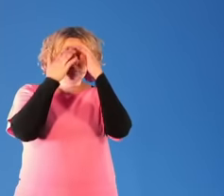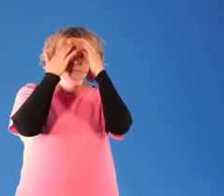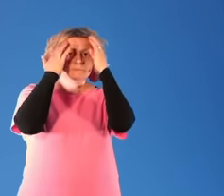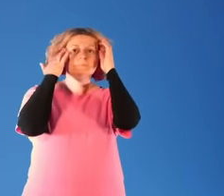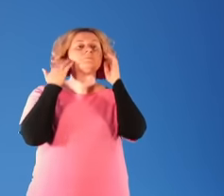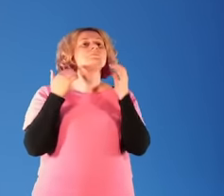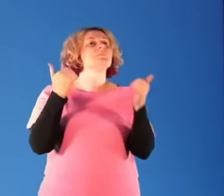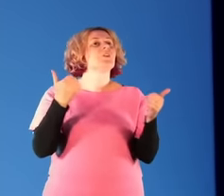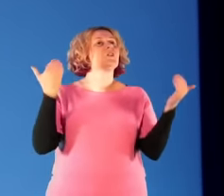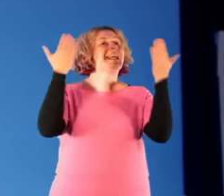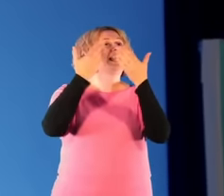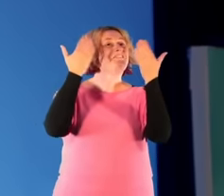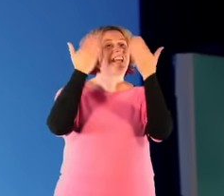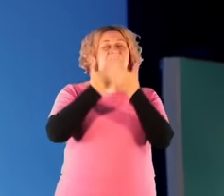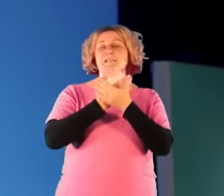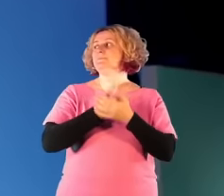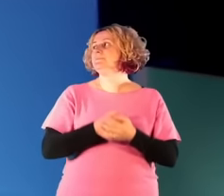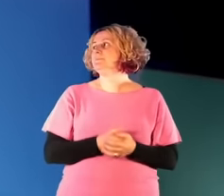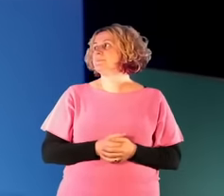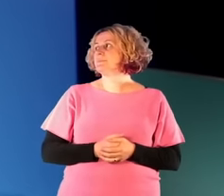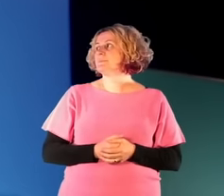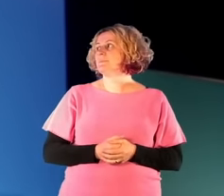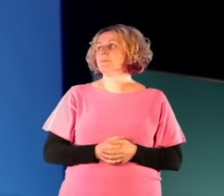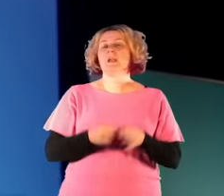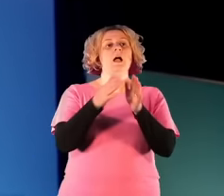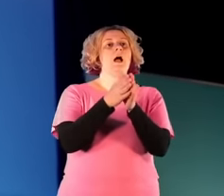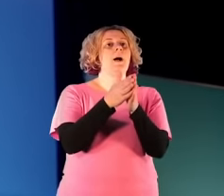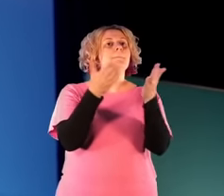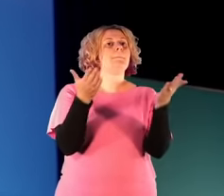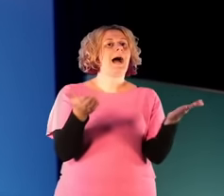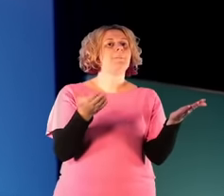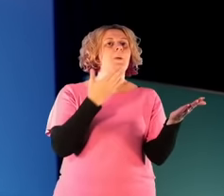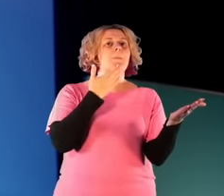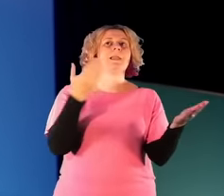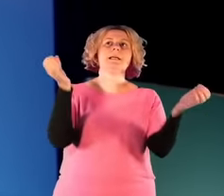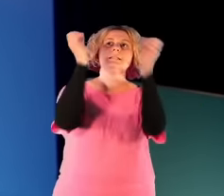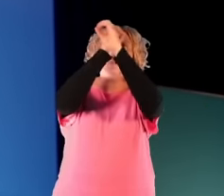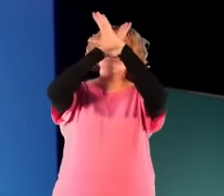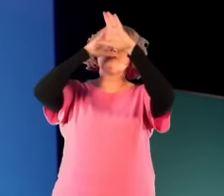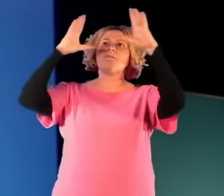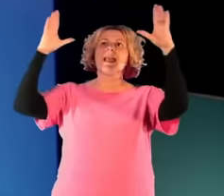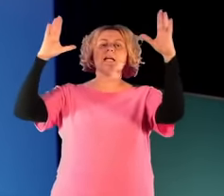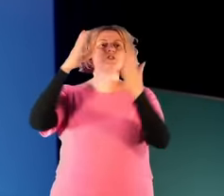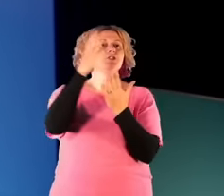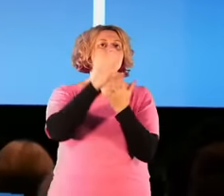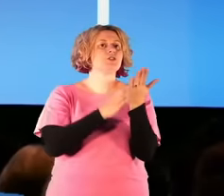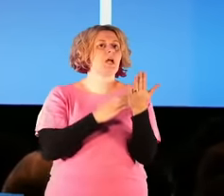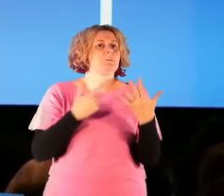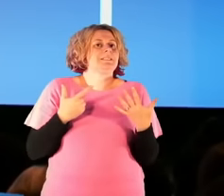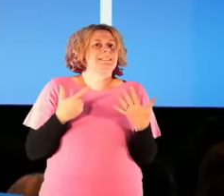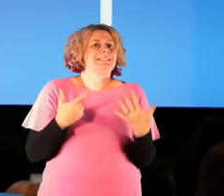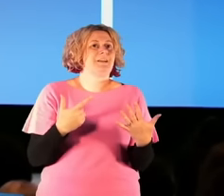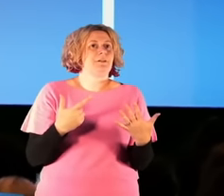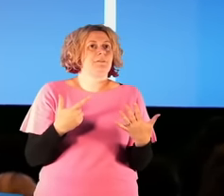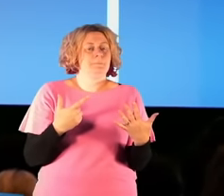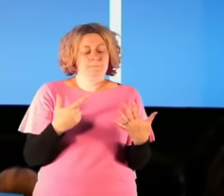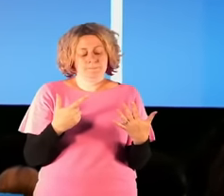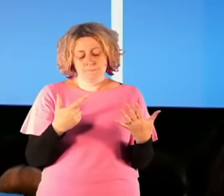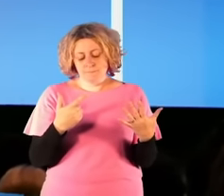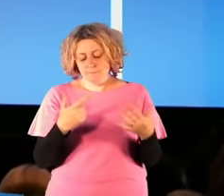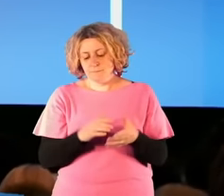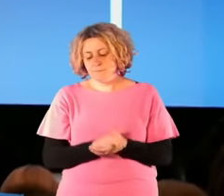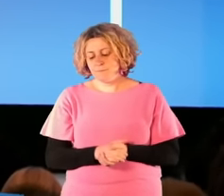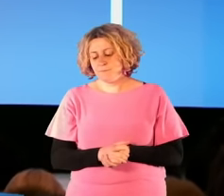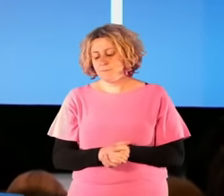Well, good evening. And if you've got your Bibles, turn to the book of Revelation in chapter 7. And we're going to have a passage read to us in just a